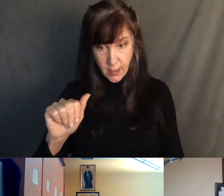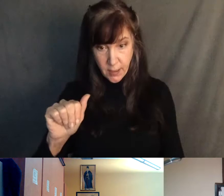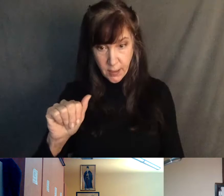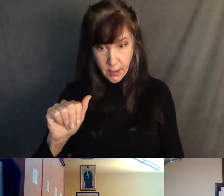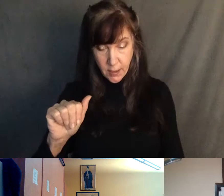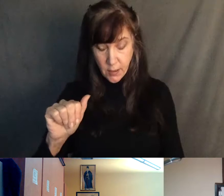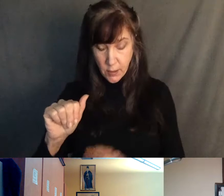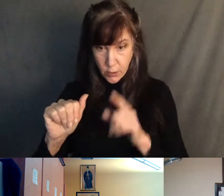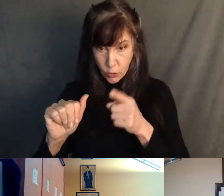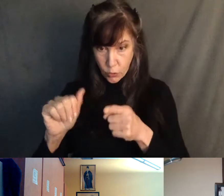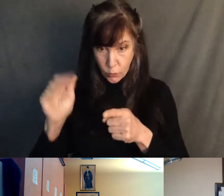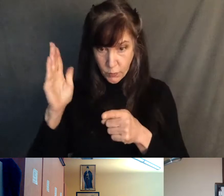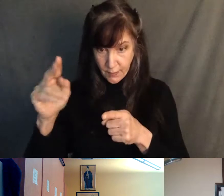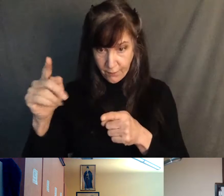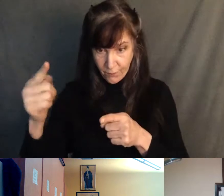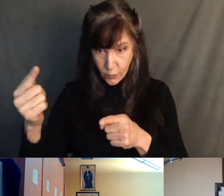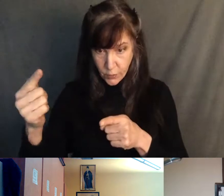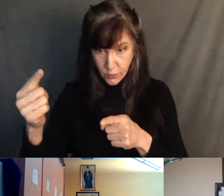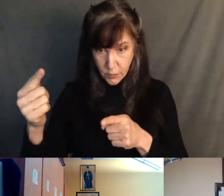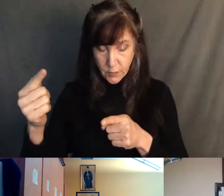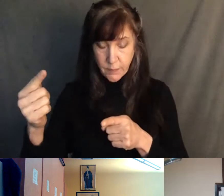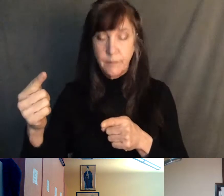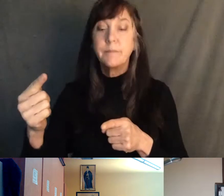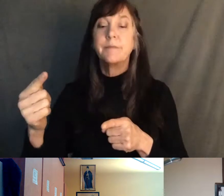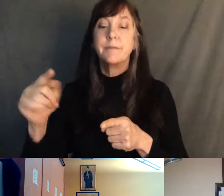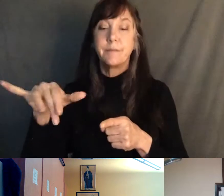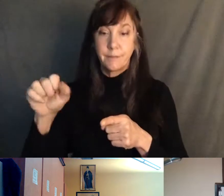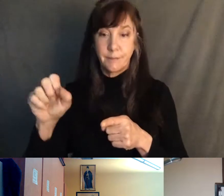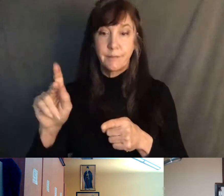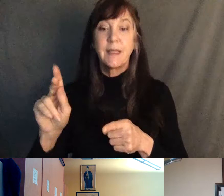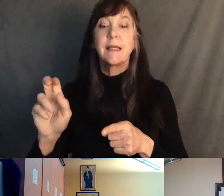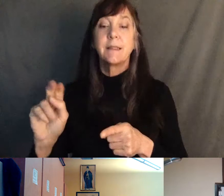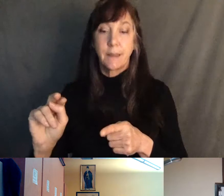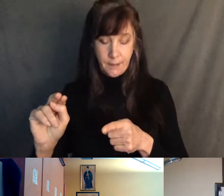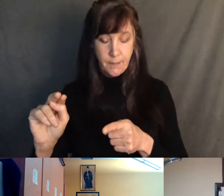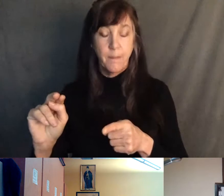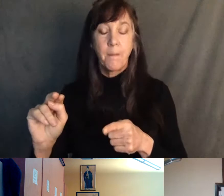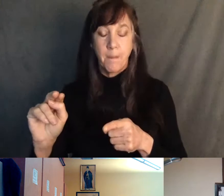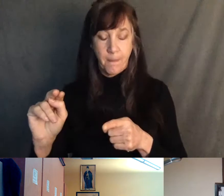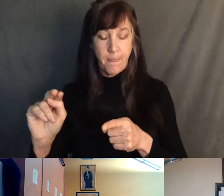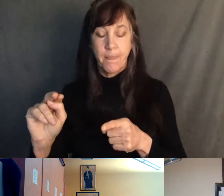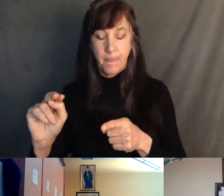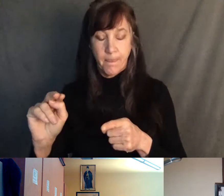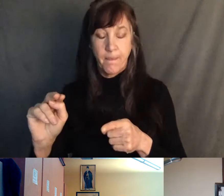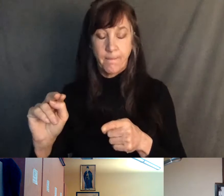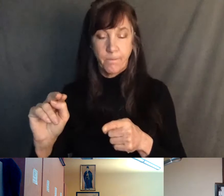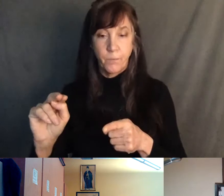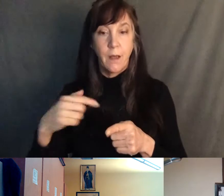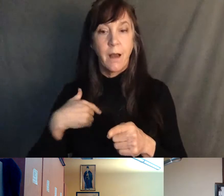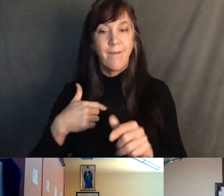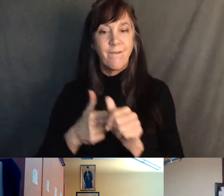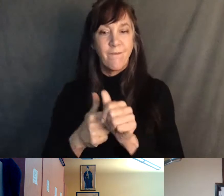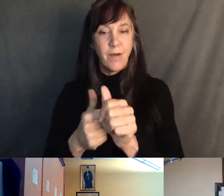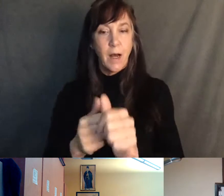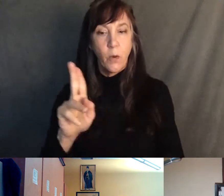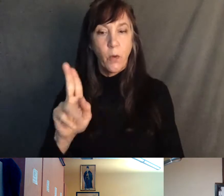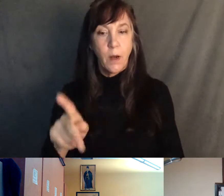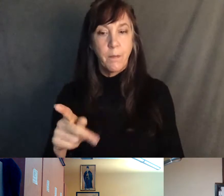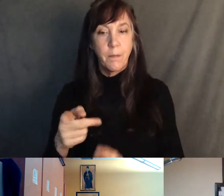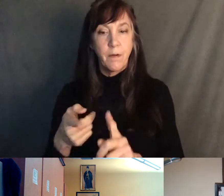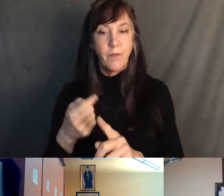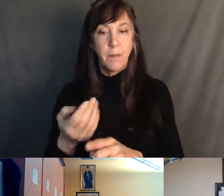Are you presenting first? Yes, Ken. Okay. I am giving kind of a follow-up presentation from